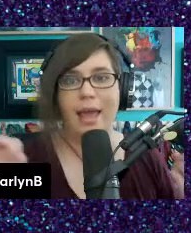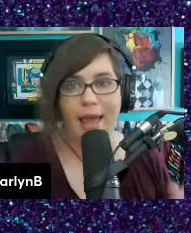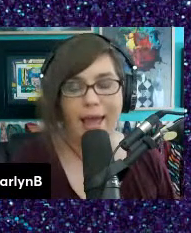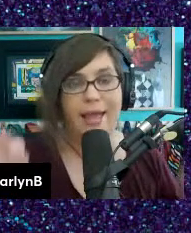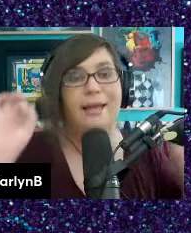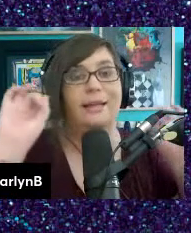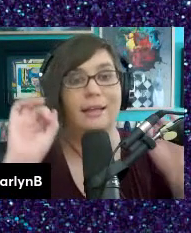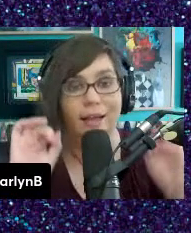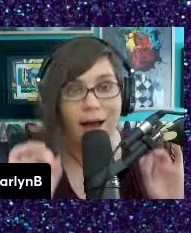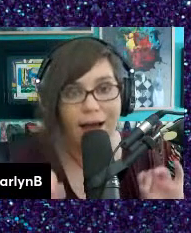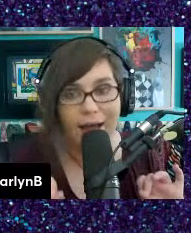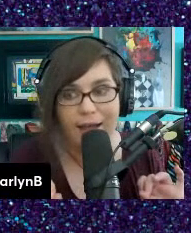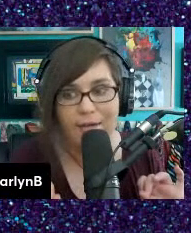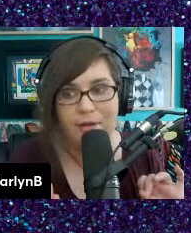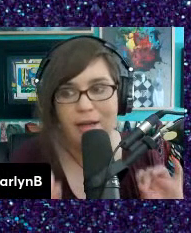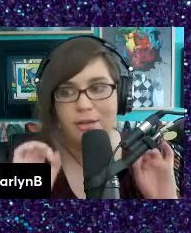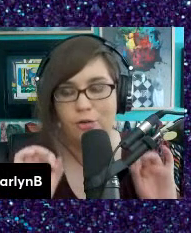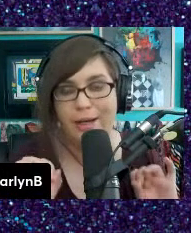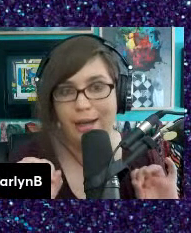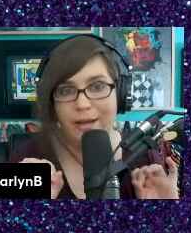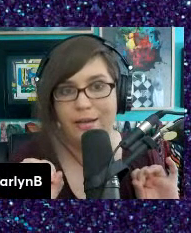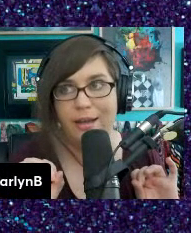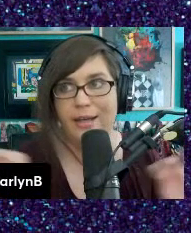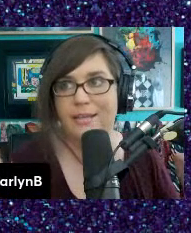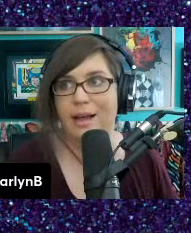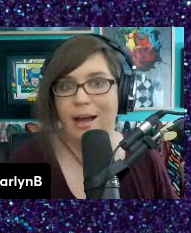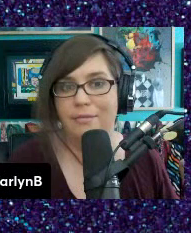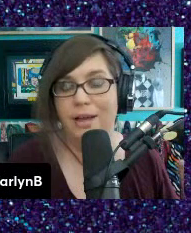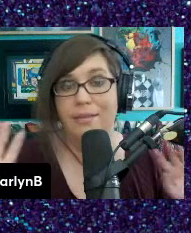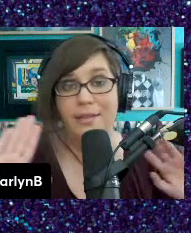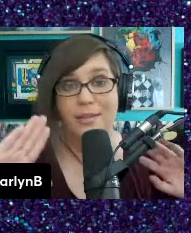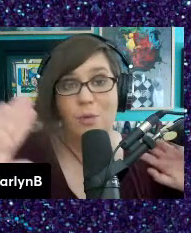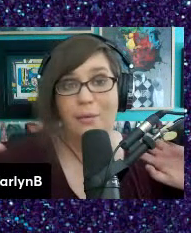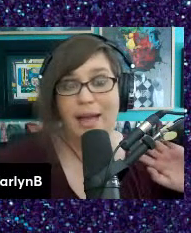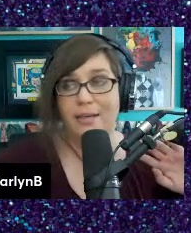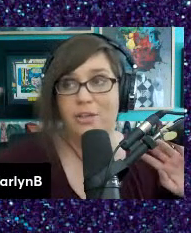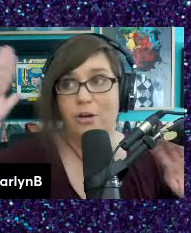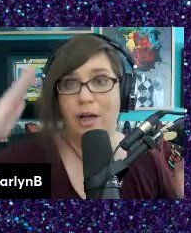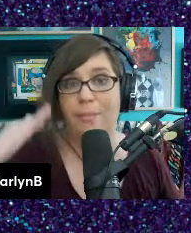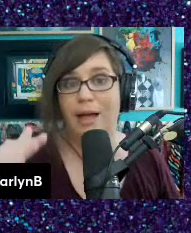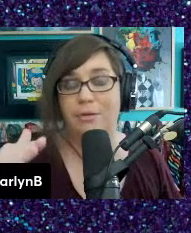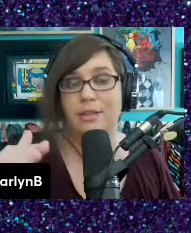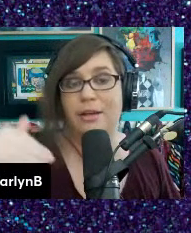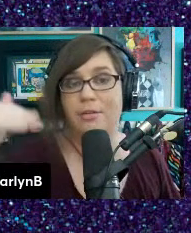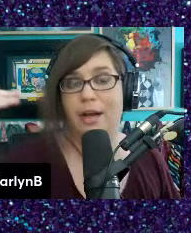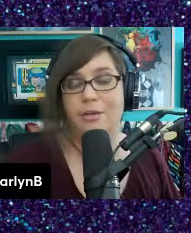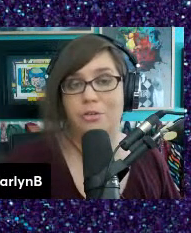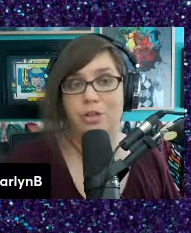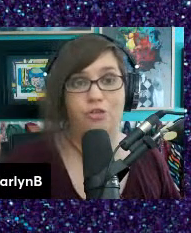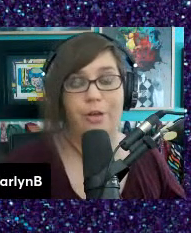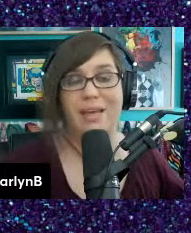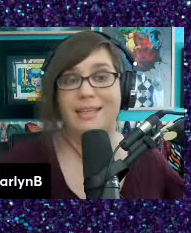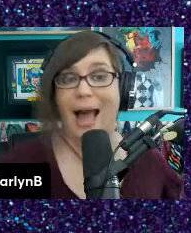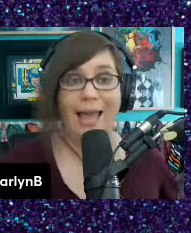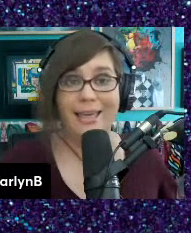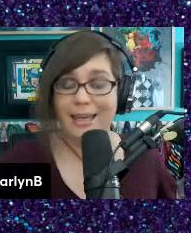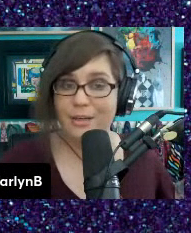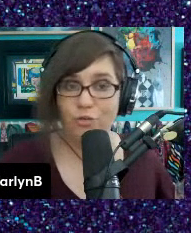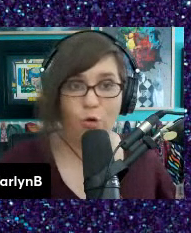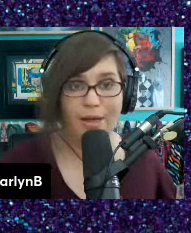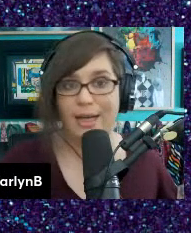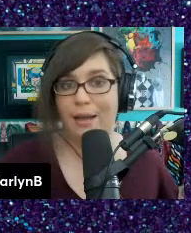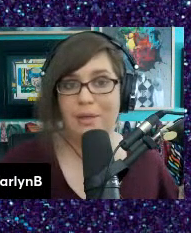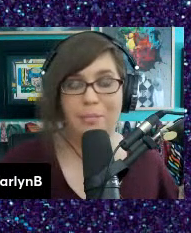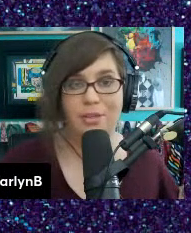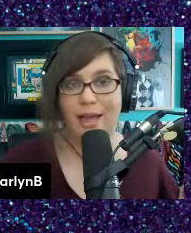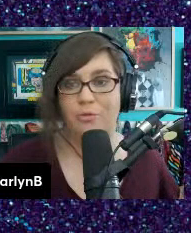is a live training. It is live. This is why we had to start a couple hours later than I usually stream because I can't